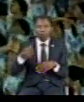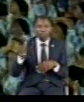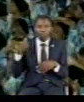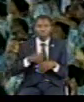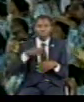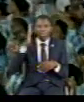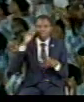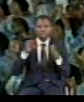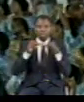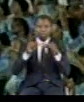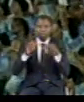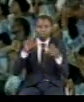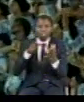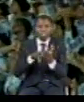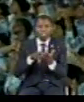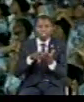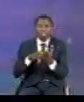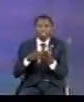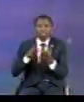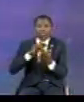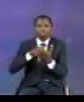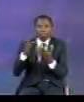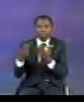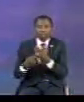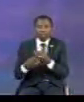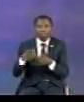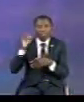we shall continue this program. And it's going to be a wonderful.